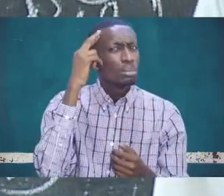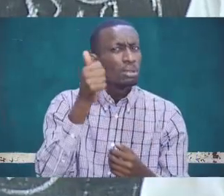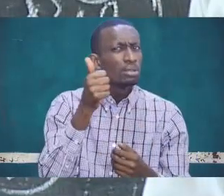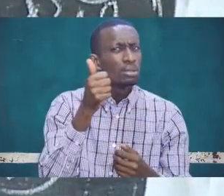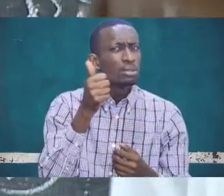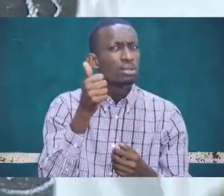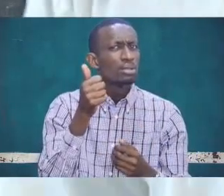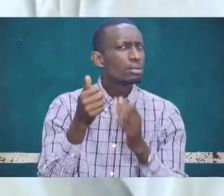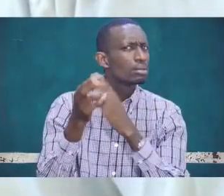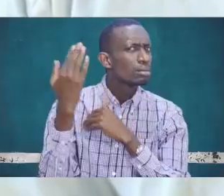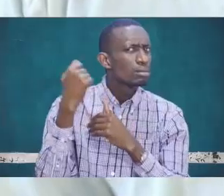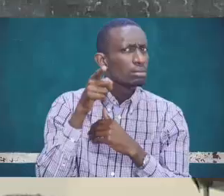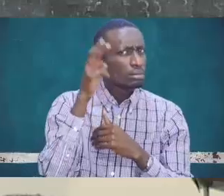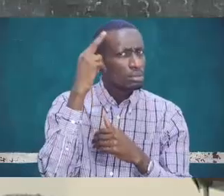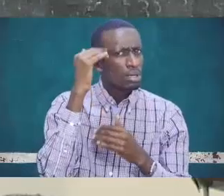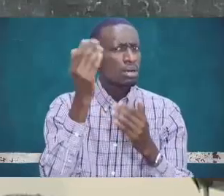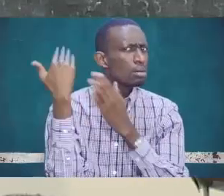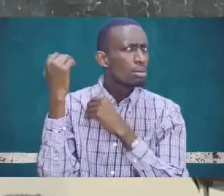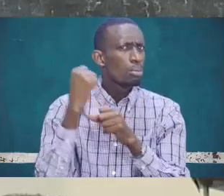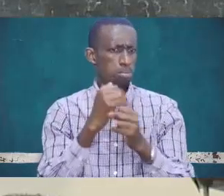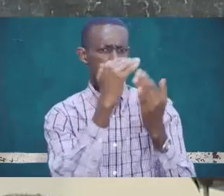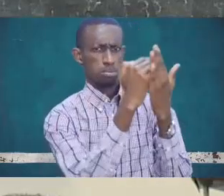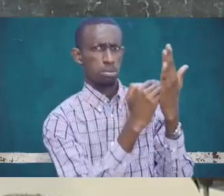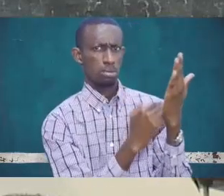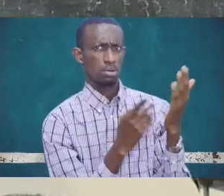well, did you remember the classification that we made